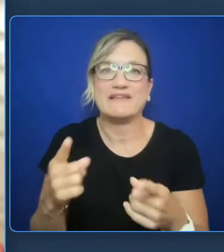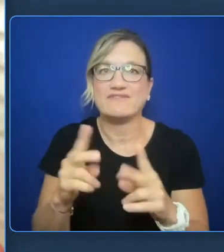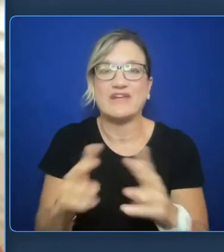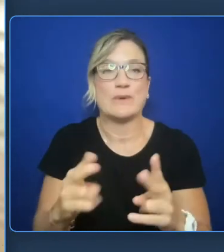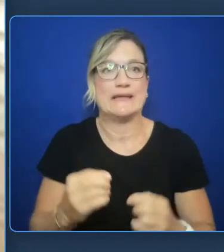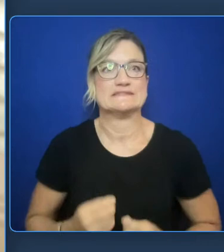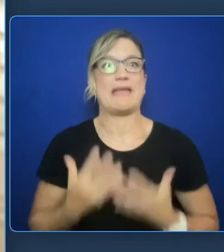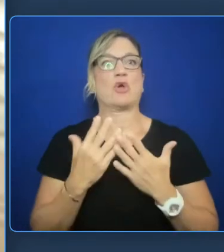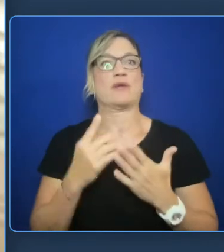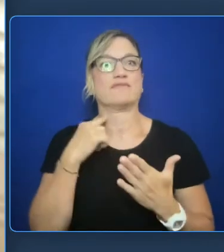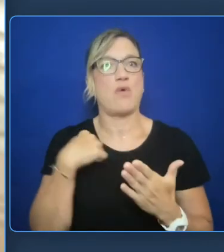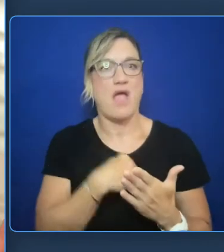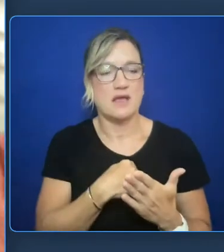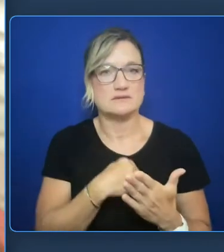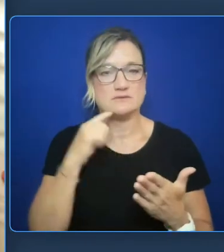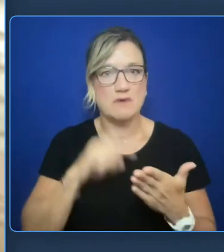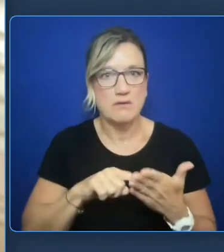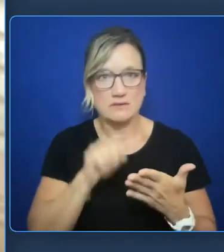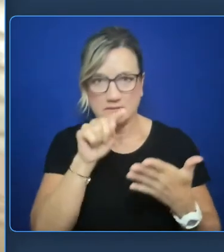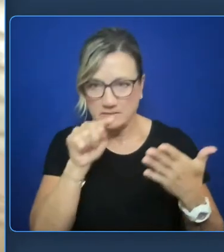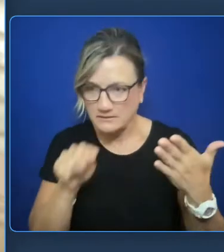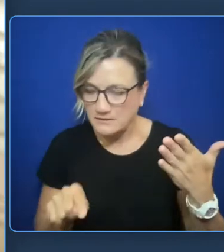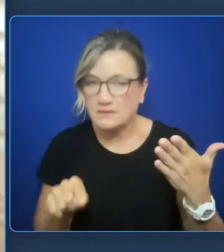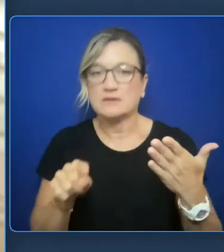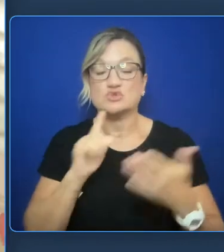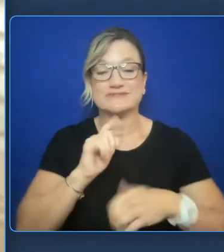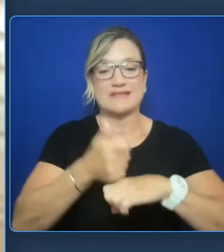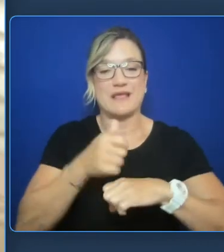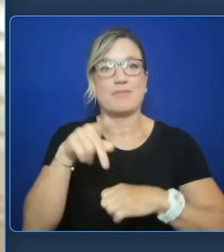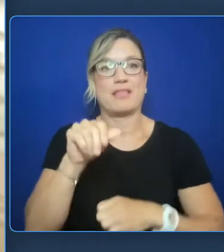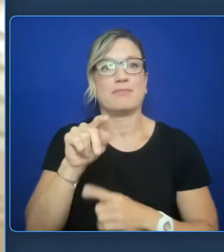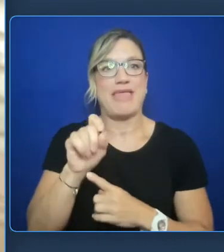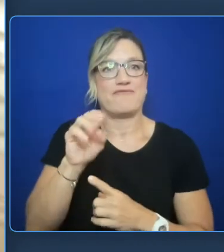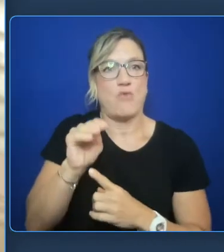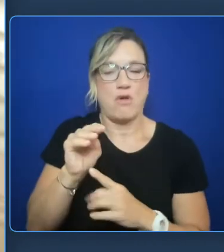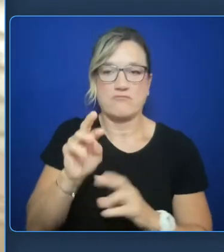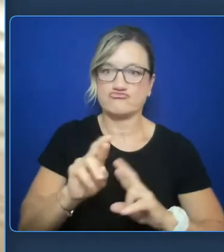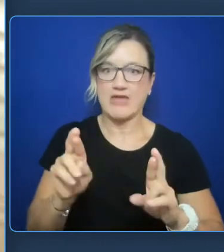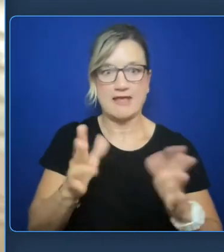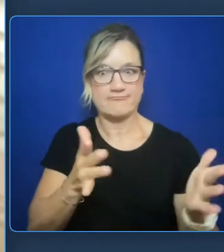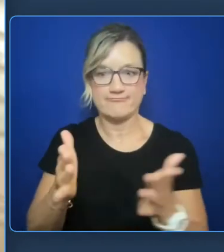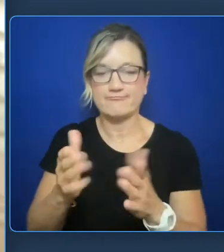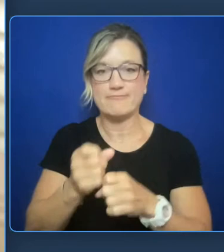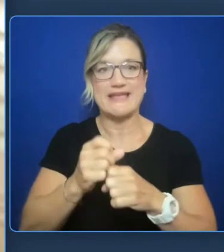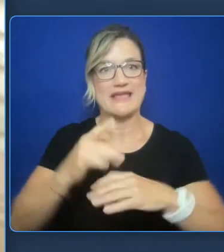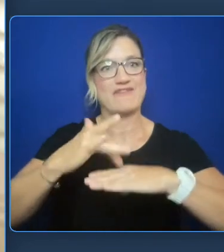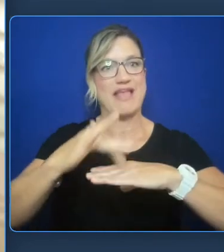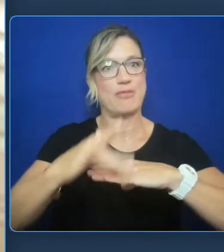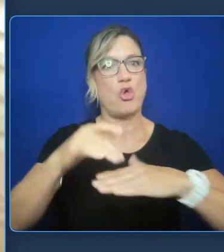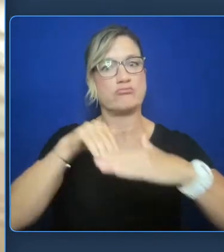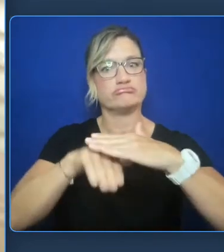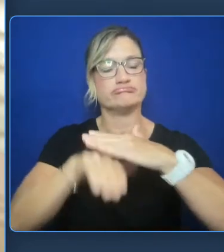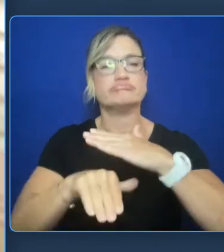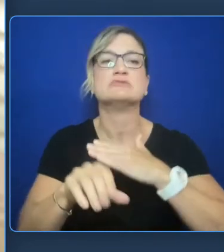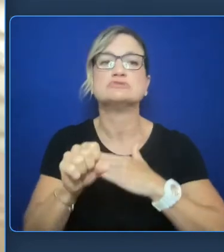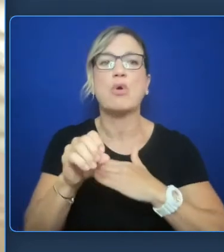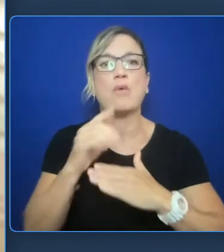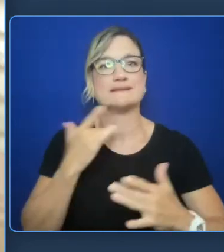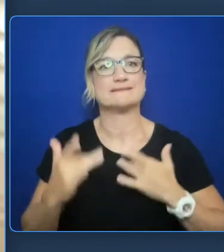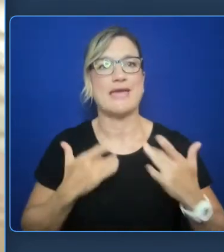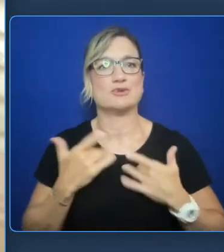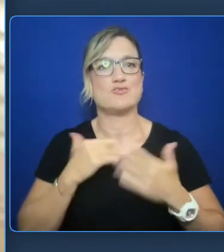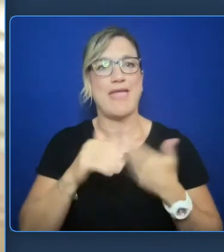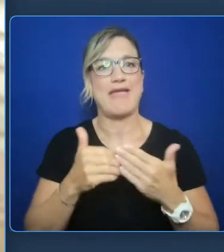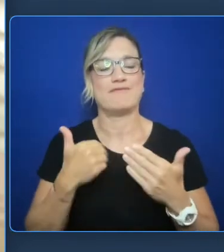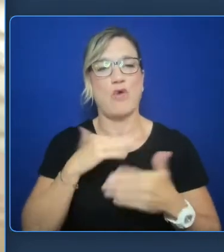very inspiring for us, you know, to have this platform, you know, and make it available. So it's so we're really, really excited to have